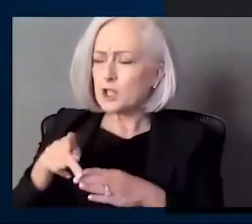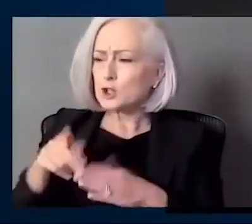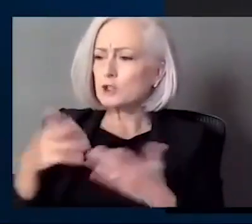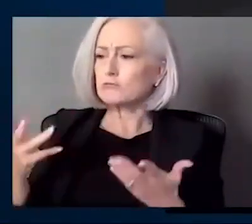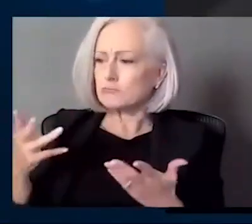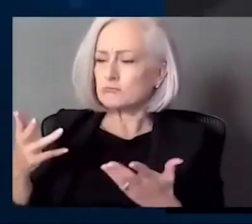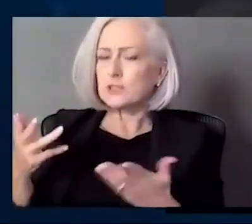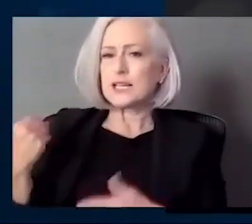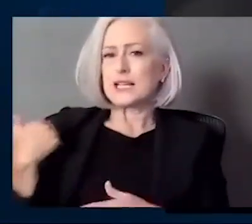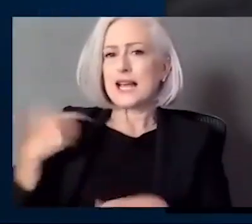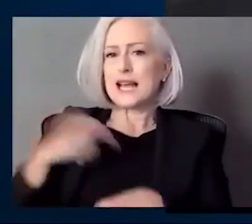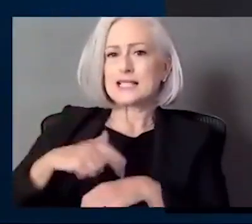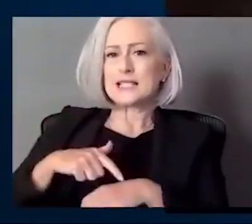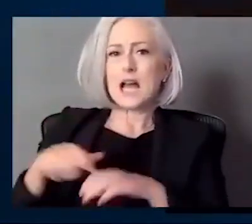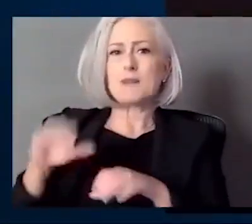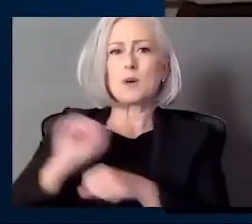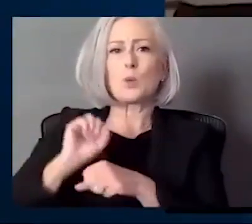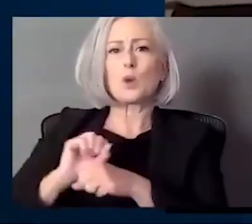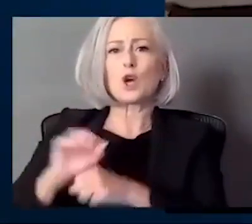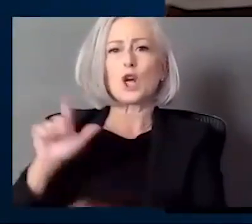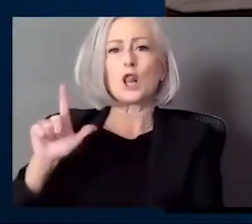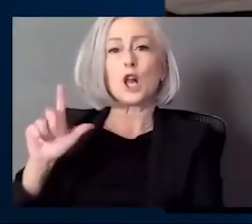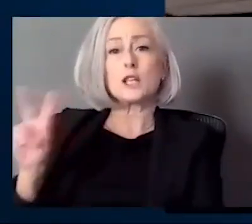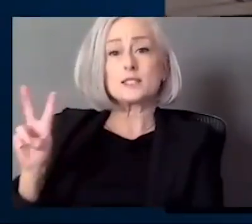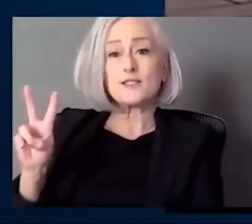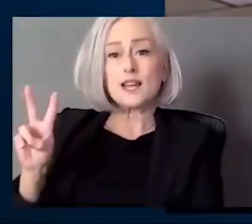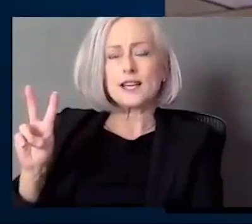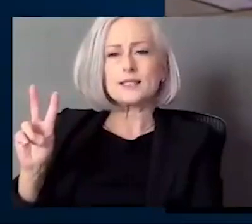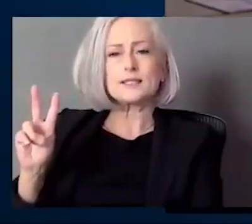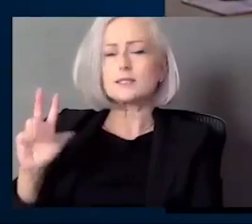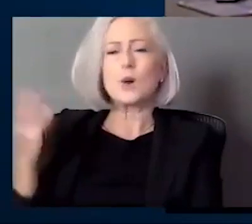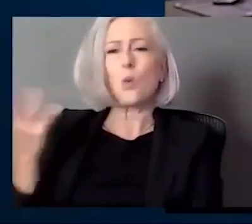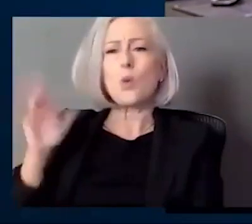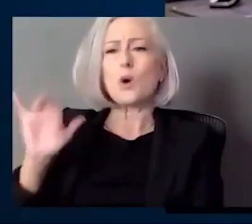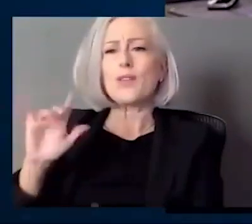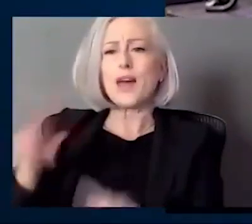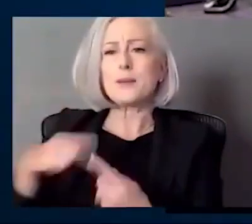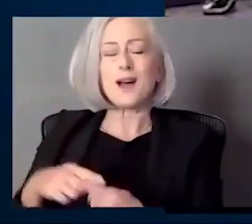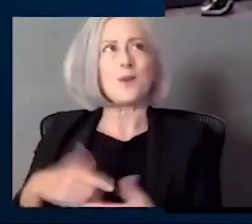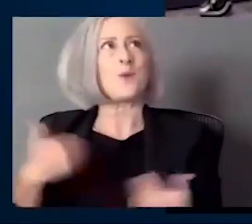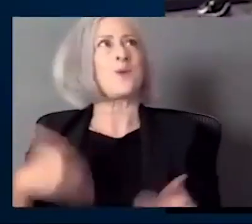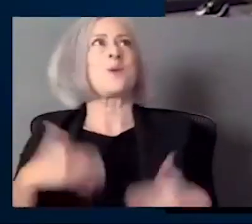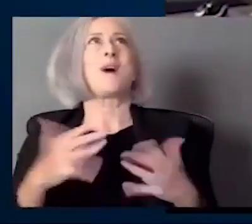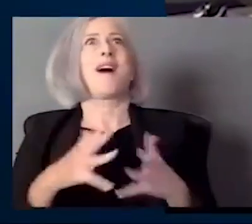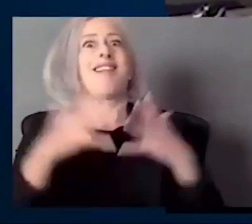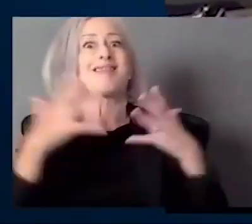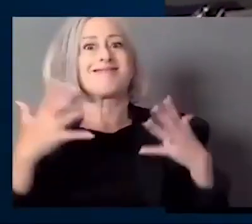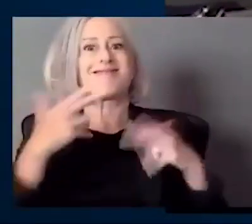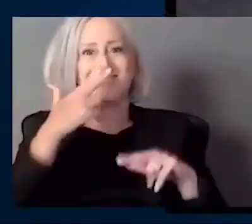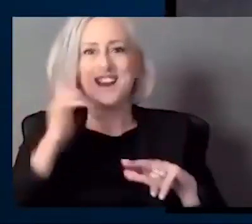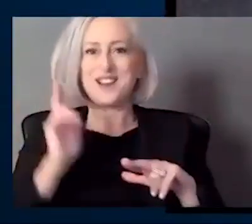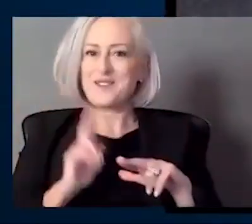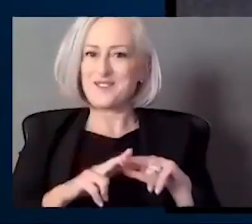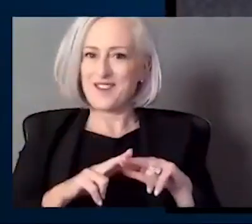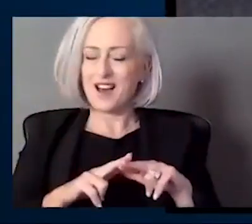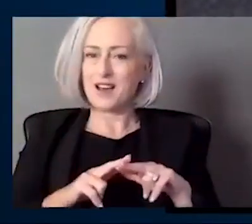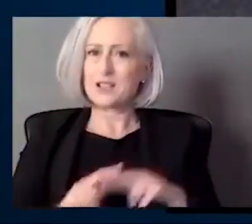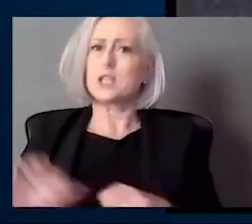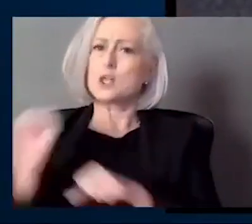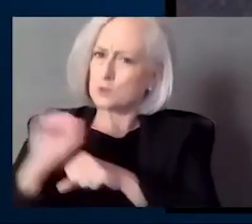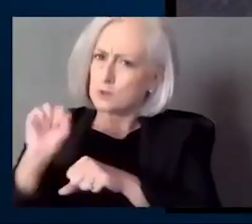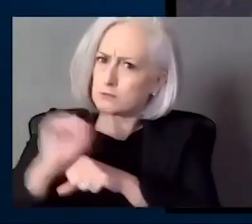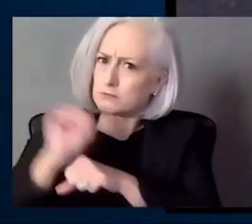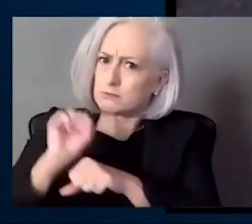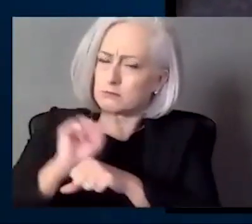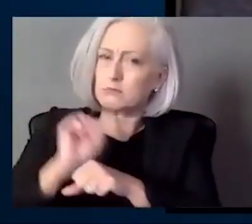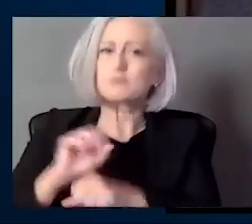was Las Vegas. What was that like? You know, it was a whole lot of fun. It was a lot of hard work. Like I said, from St.